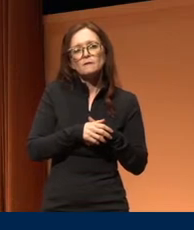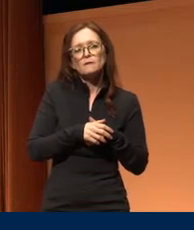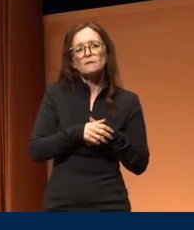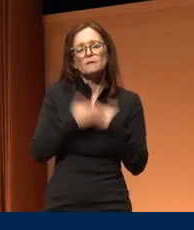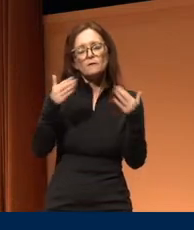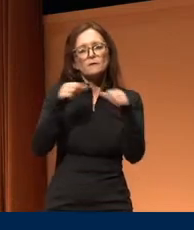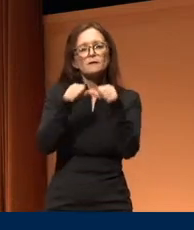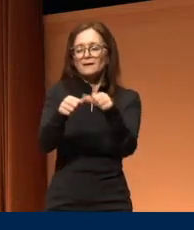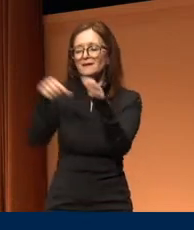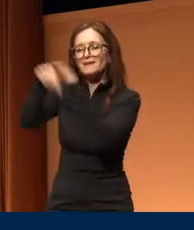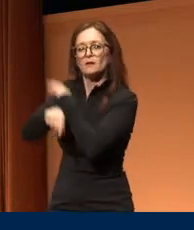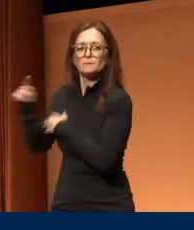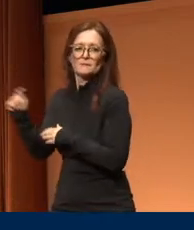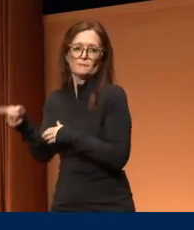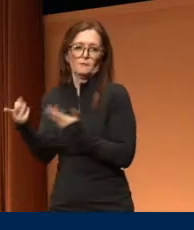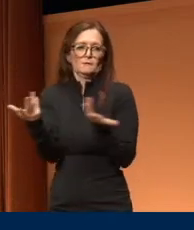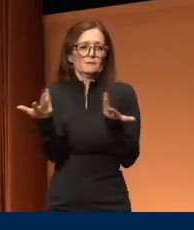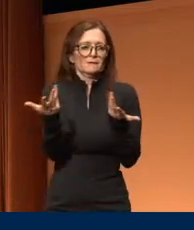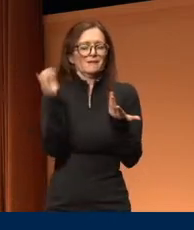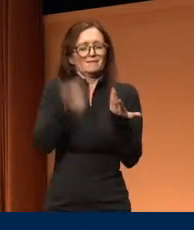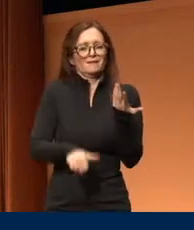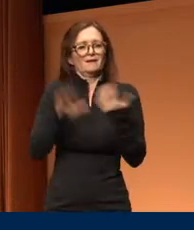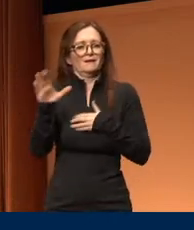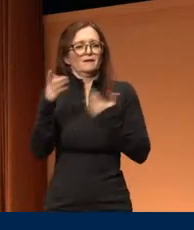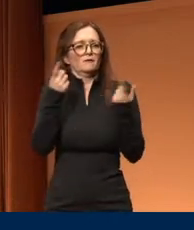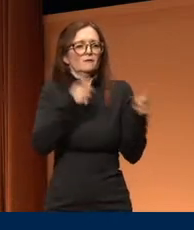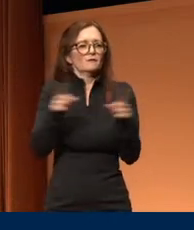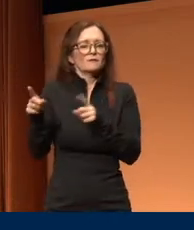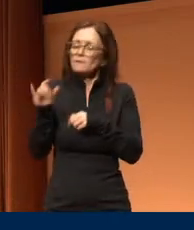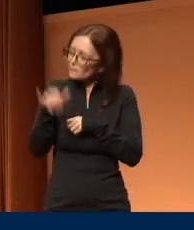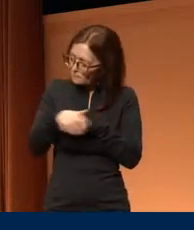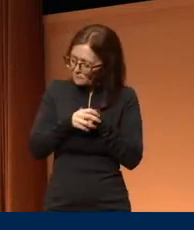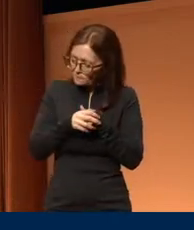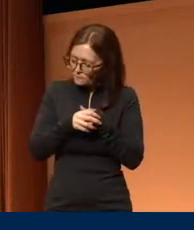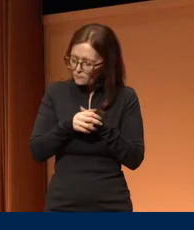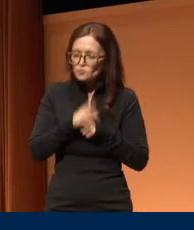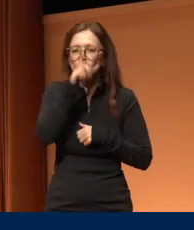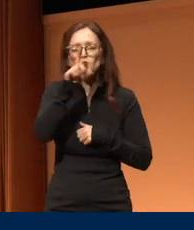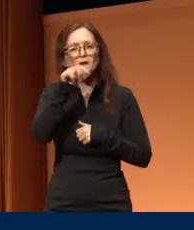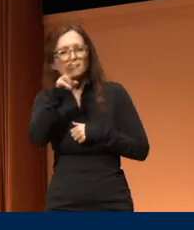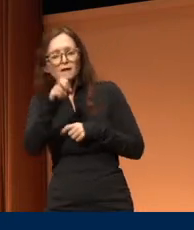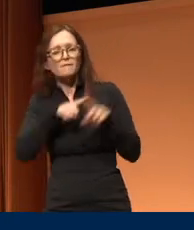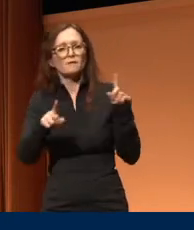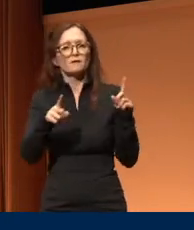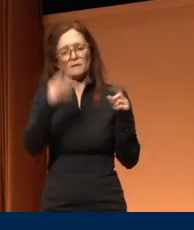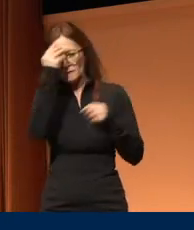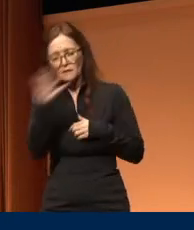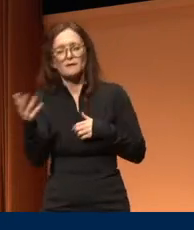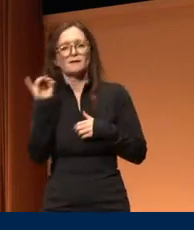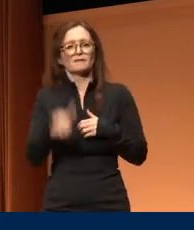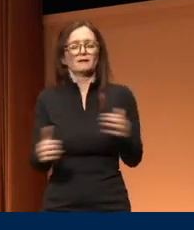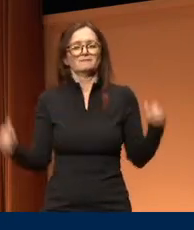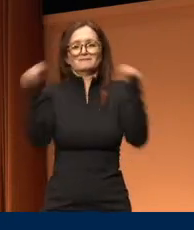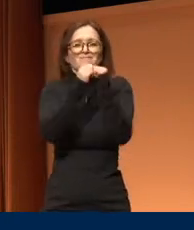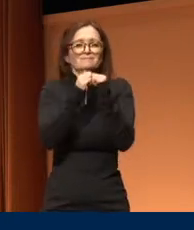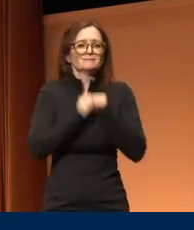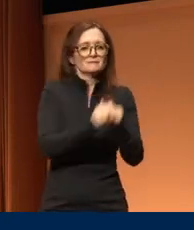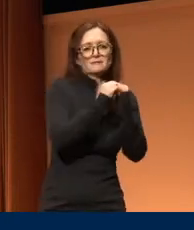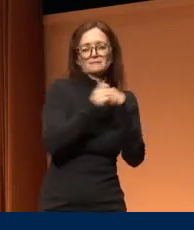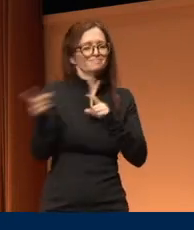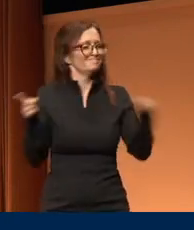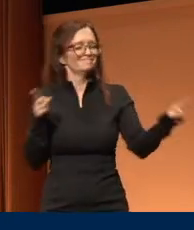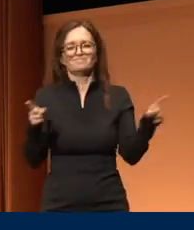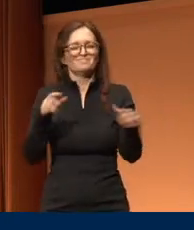goes on to kill Tybalt, which makes the prospect of his already unlikely union with his true love, let alone a reconciliation between the houses, all